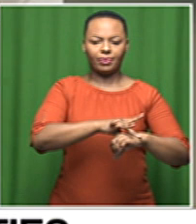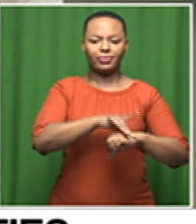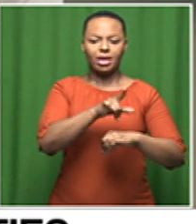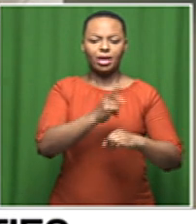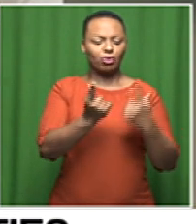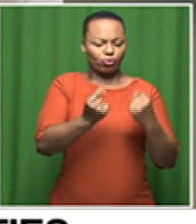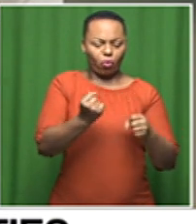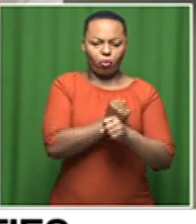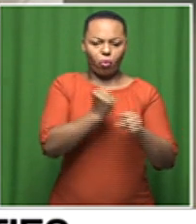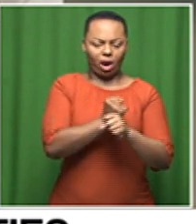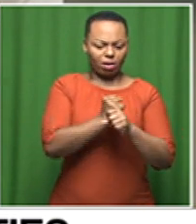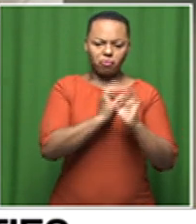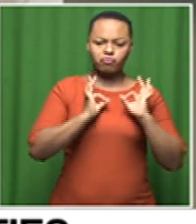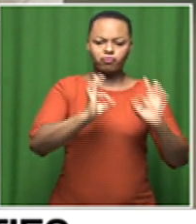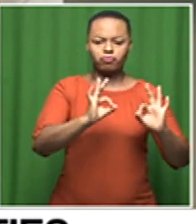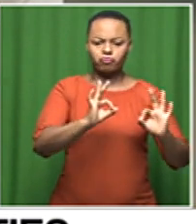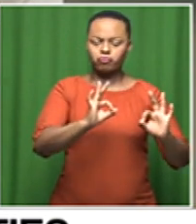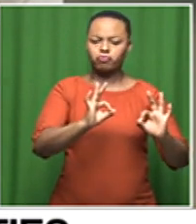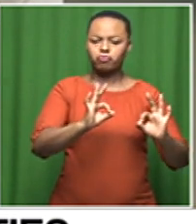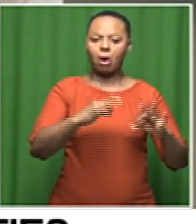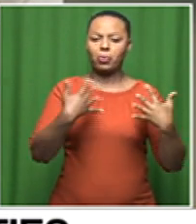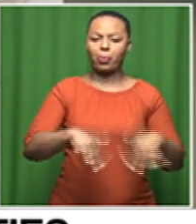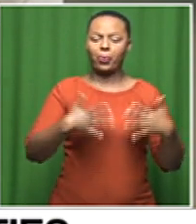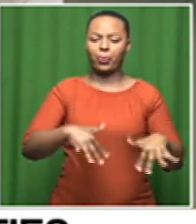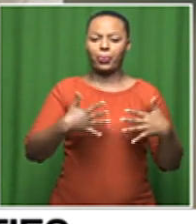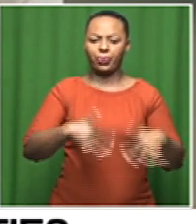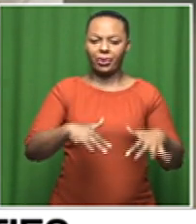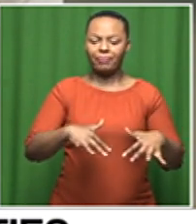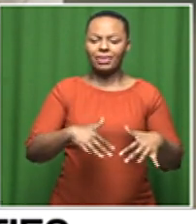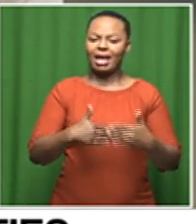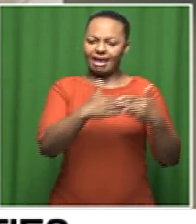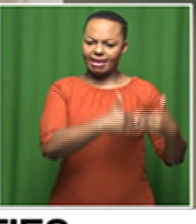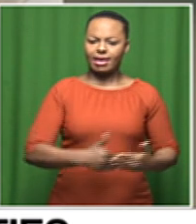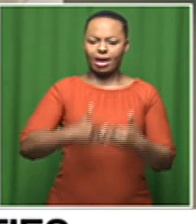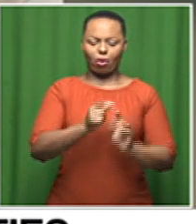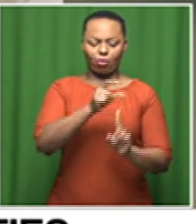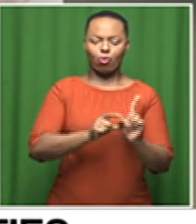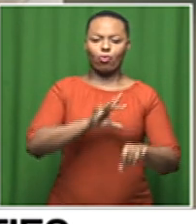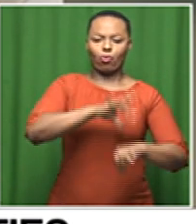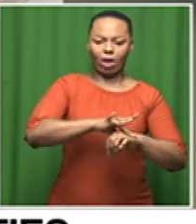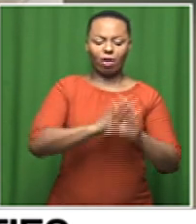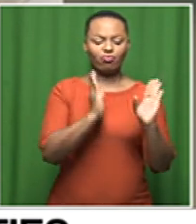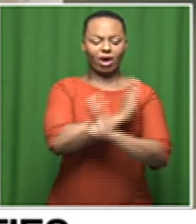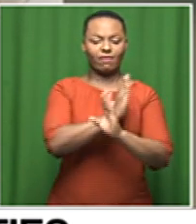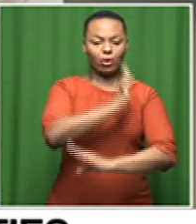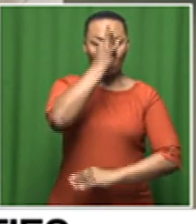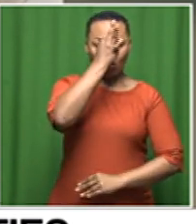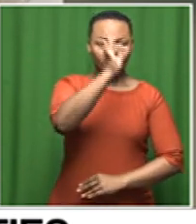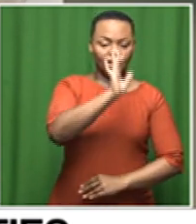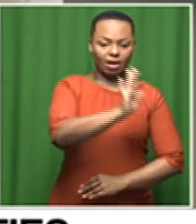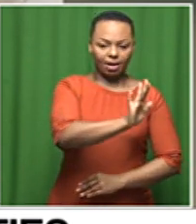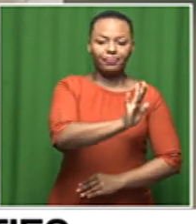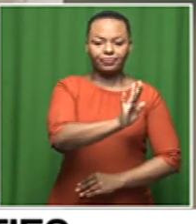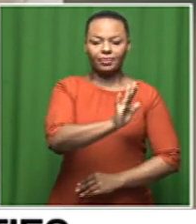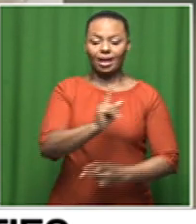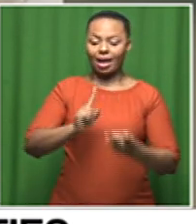do. They go the extra mile. They basically take care of you the way that you are supposed to be taken care of. And